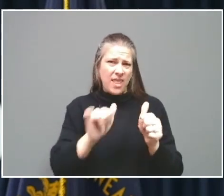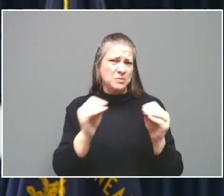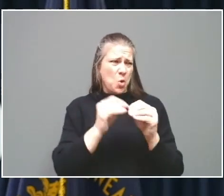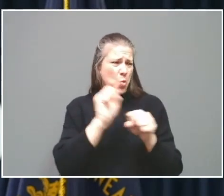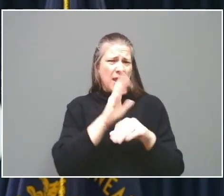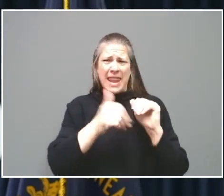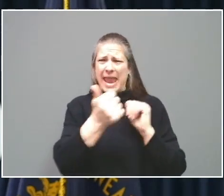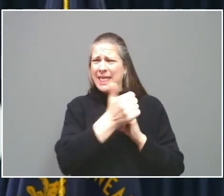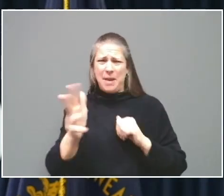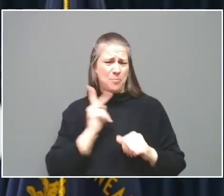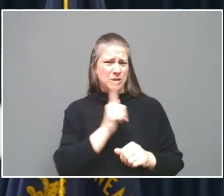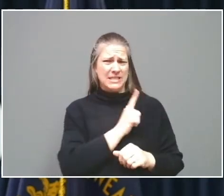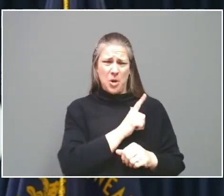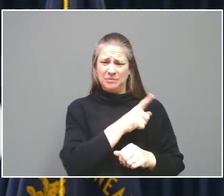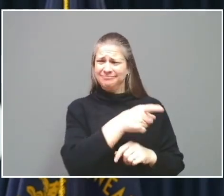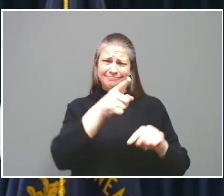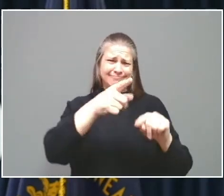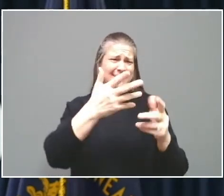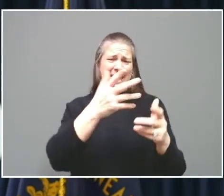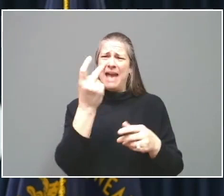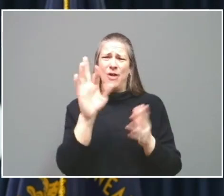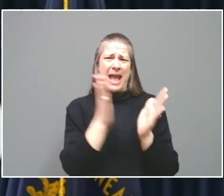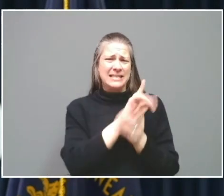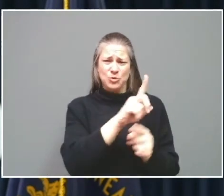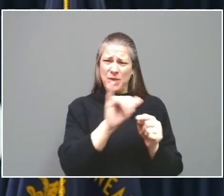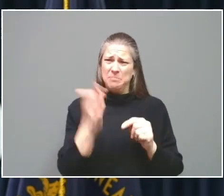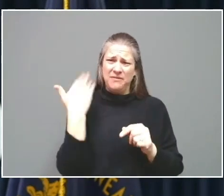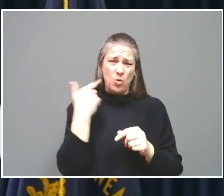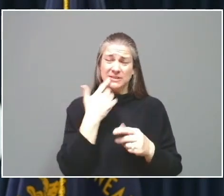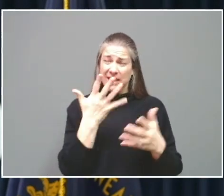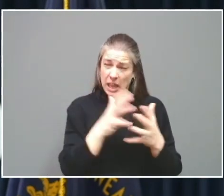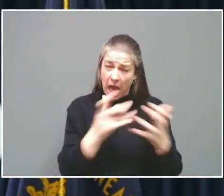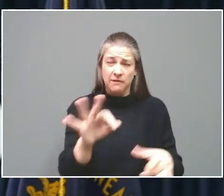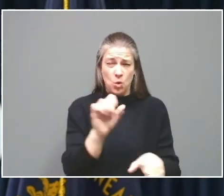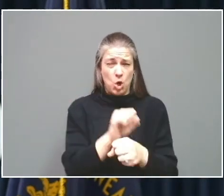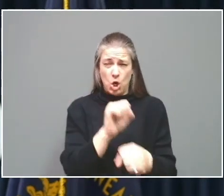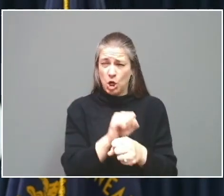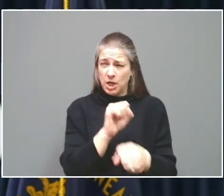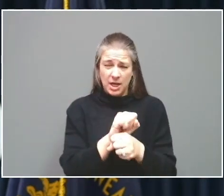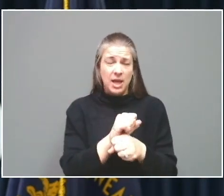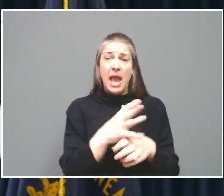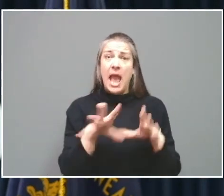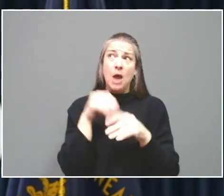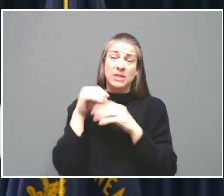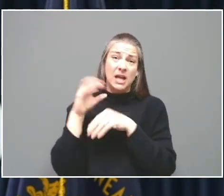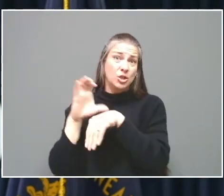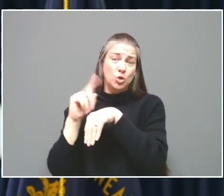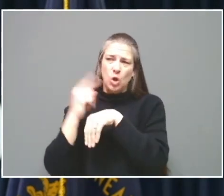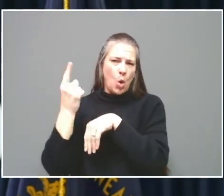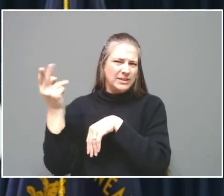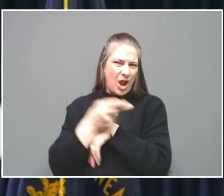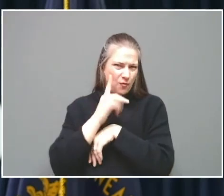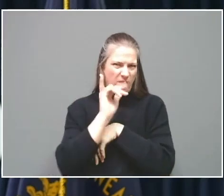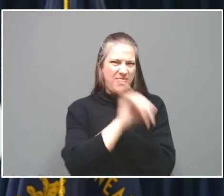the personnel cabinet is ever asked to do, especially in that period of time. Outside consultants are almost always hired to help get